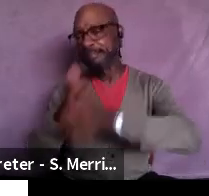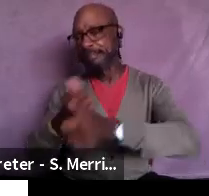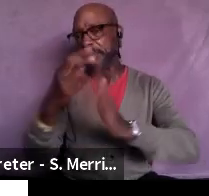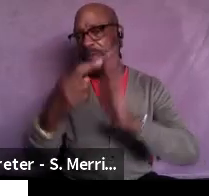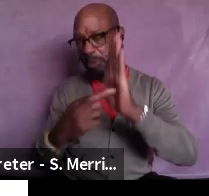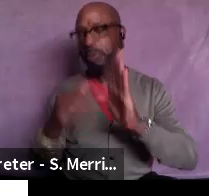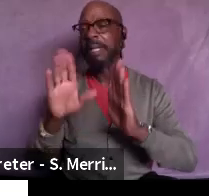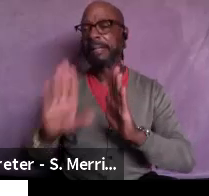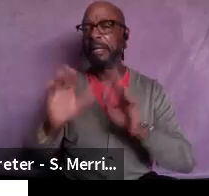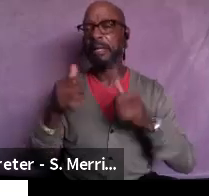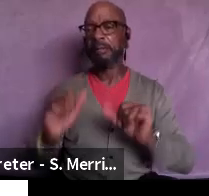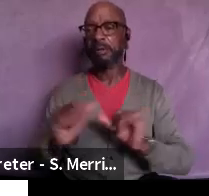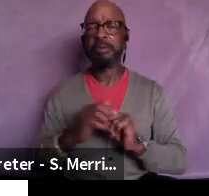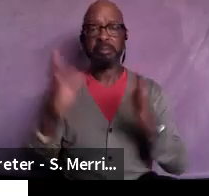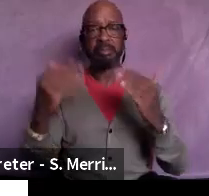slide, please.